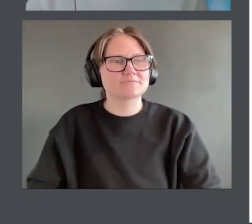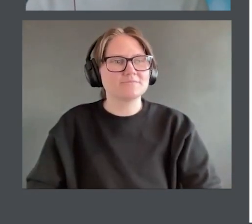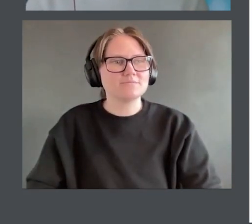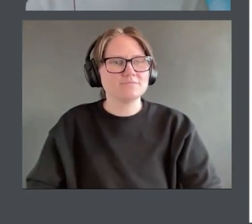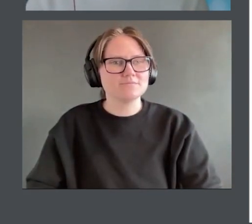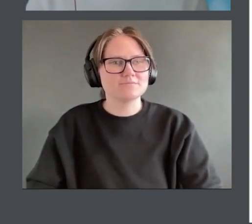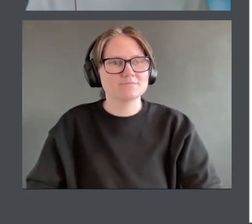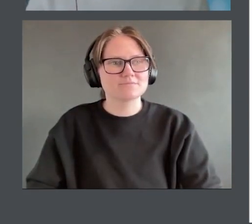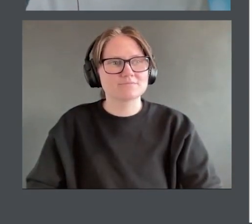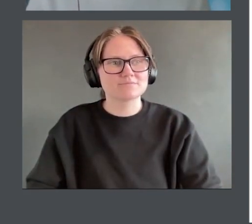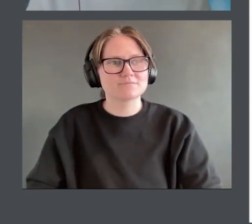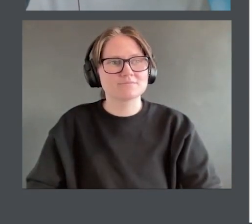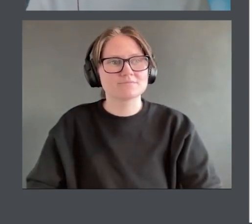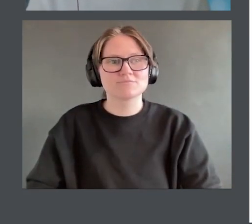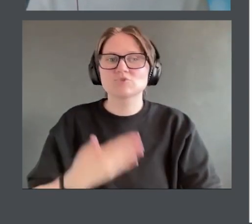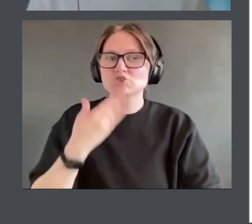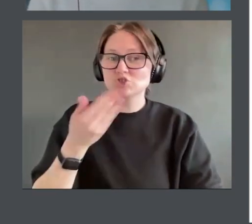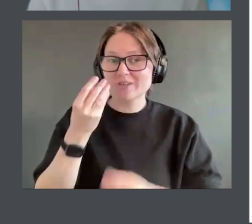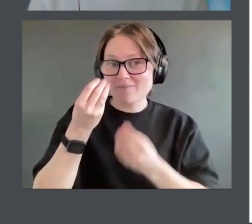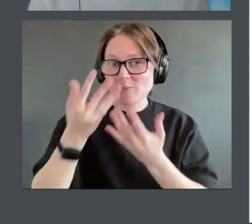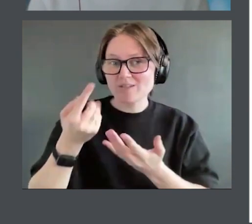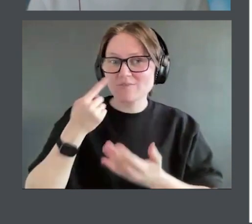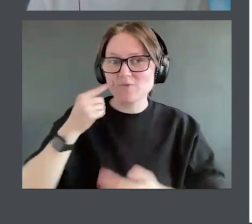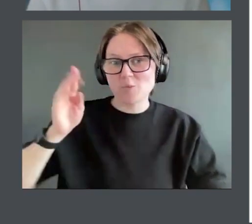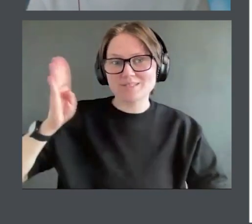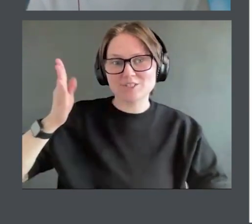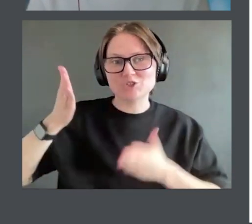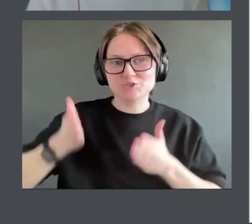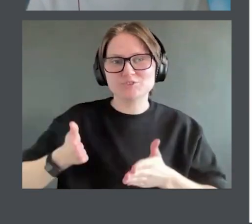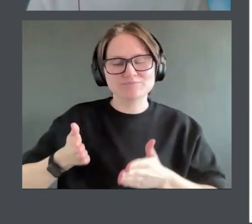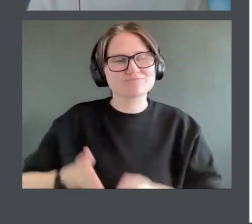Good information for our presenters.